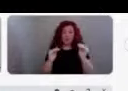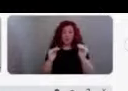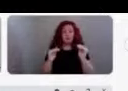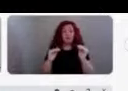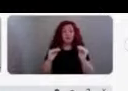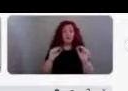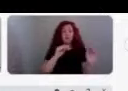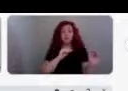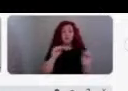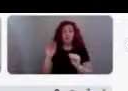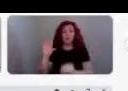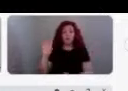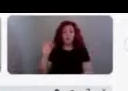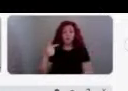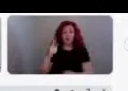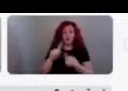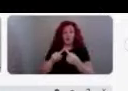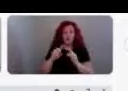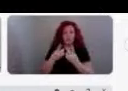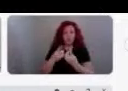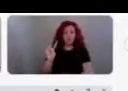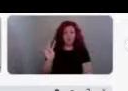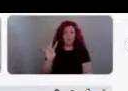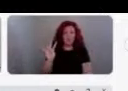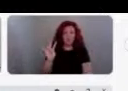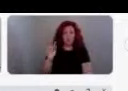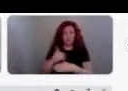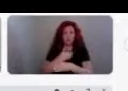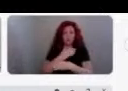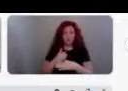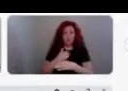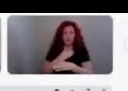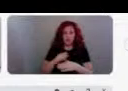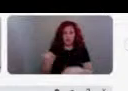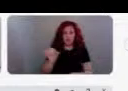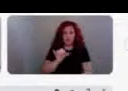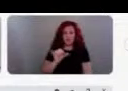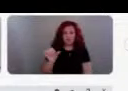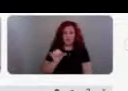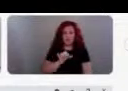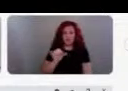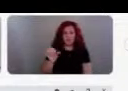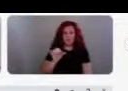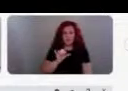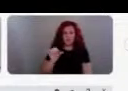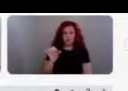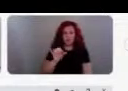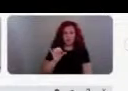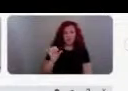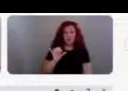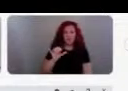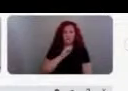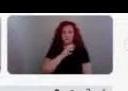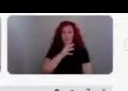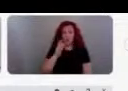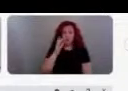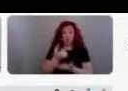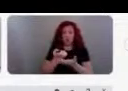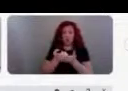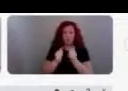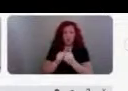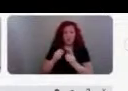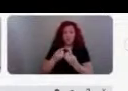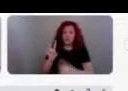grande area into district seven it shares a similar farming economy with district seven making these changes will